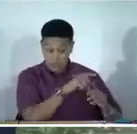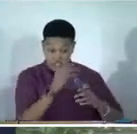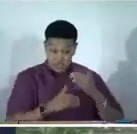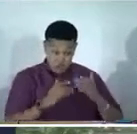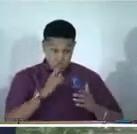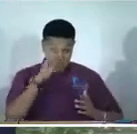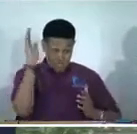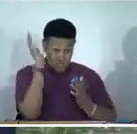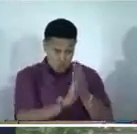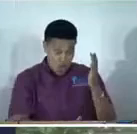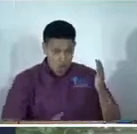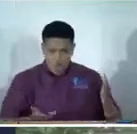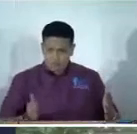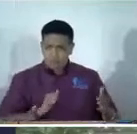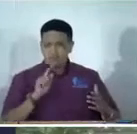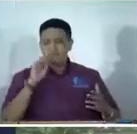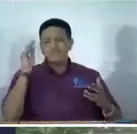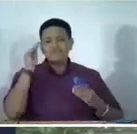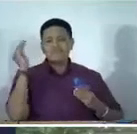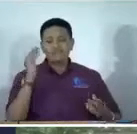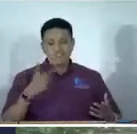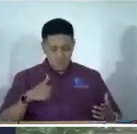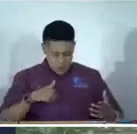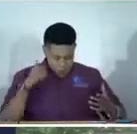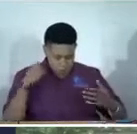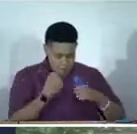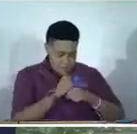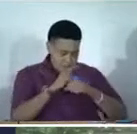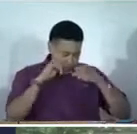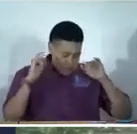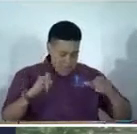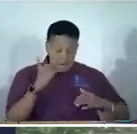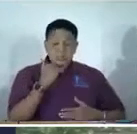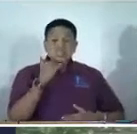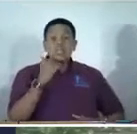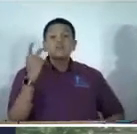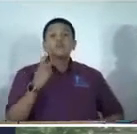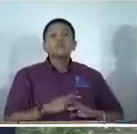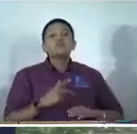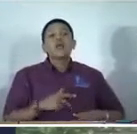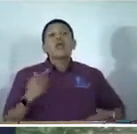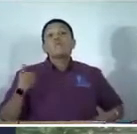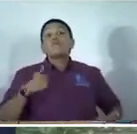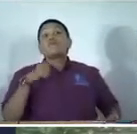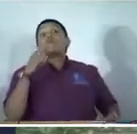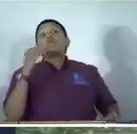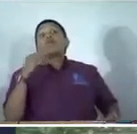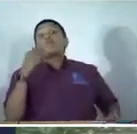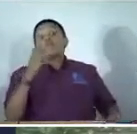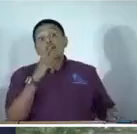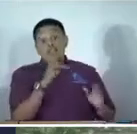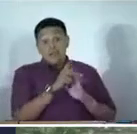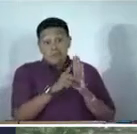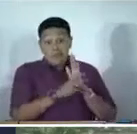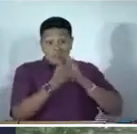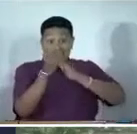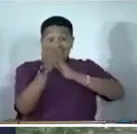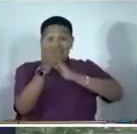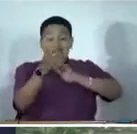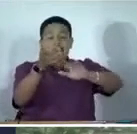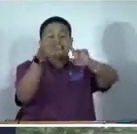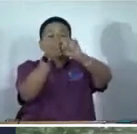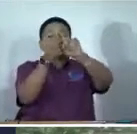complete, I'm saying we won't make the same mistake twice. Once we are providing the policy guidelines to